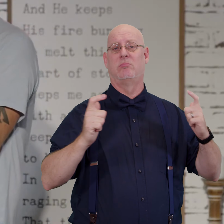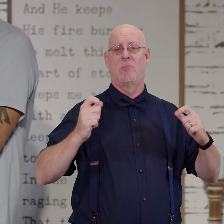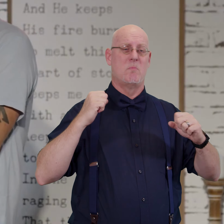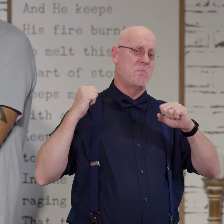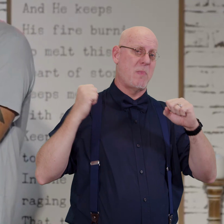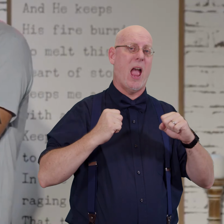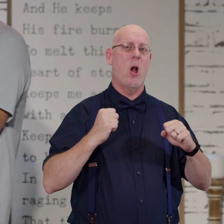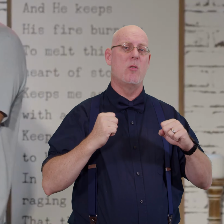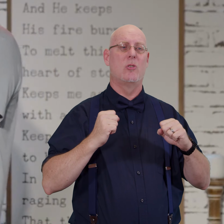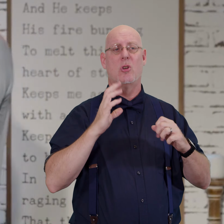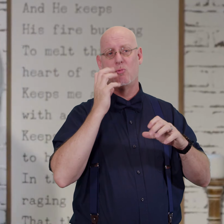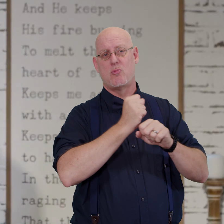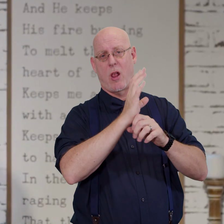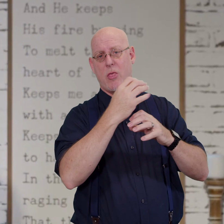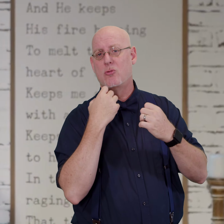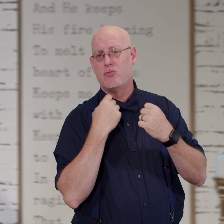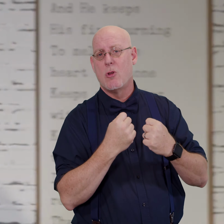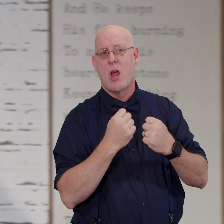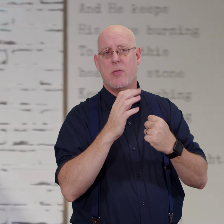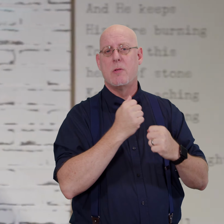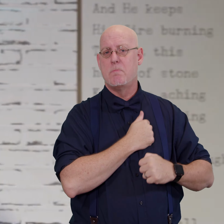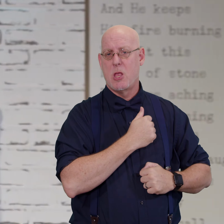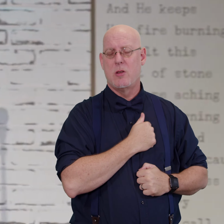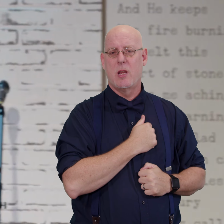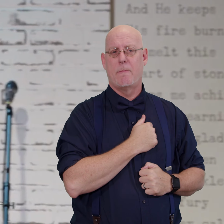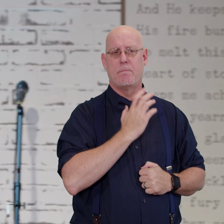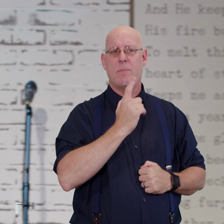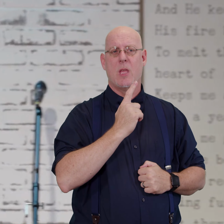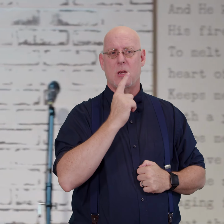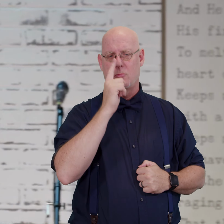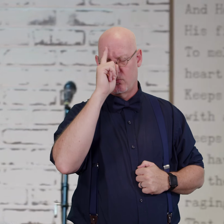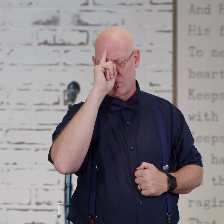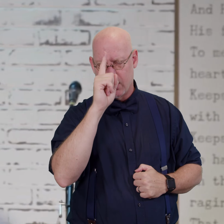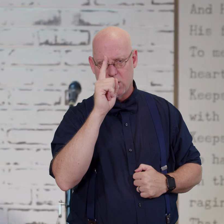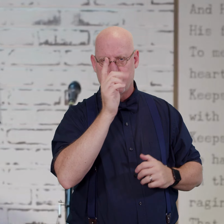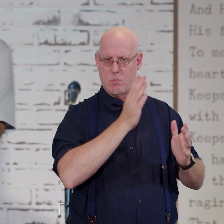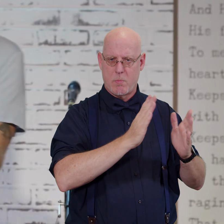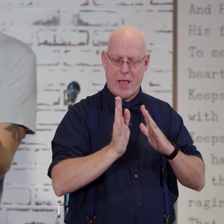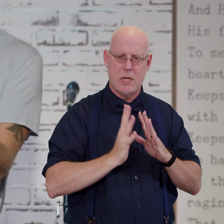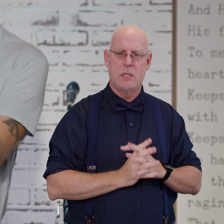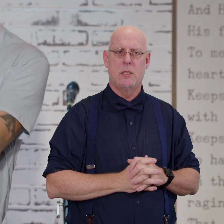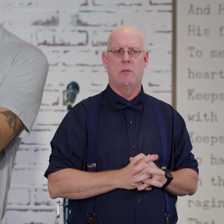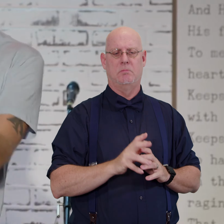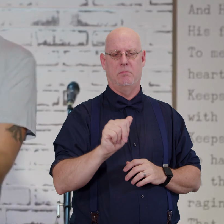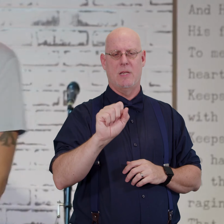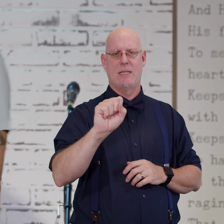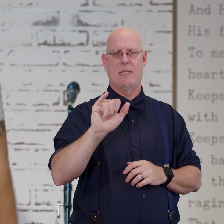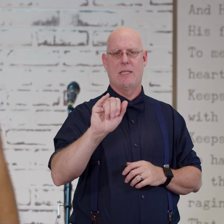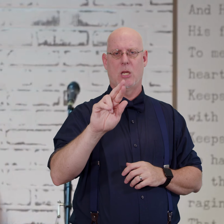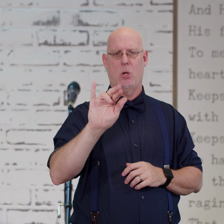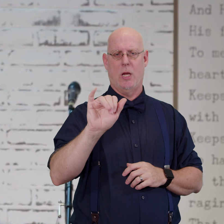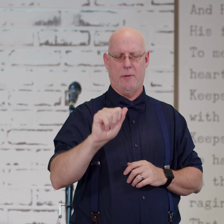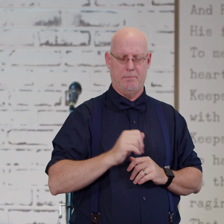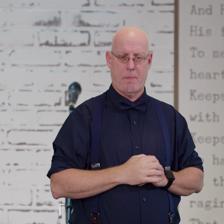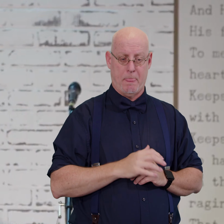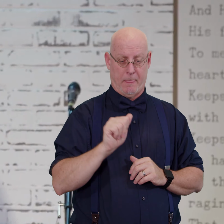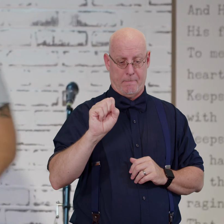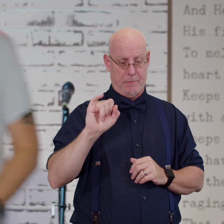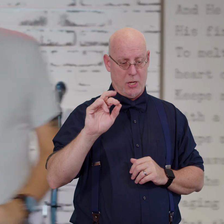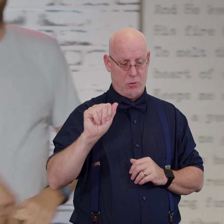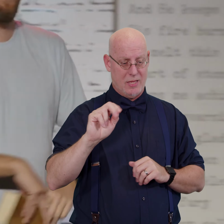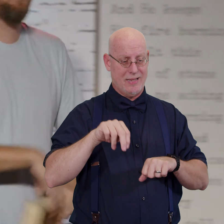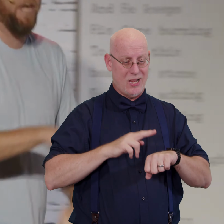our day. Let's trust in their might and their military strength and their cunning and their strategic planning, Assyria. Now, Assyria